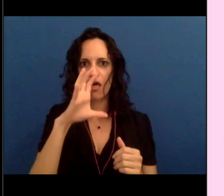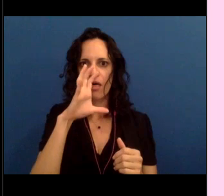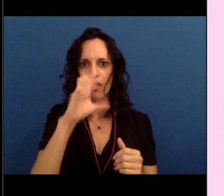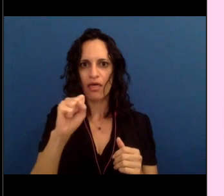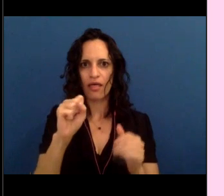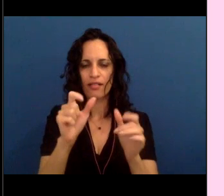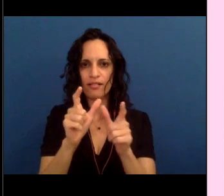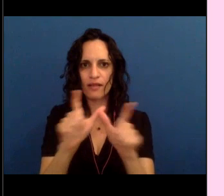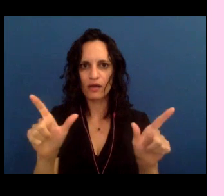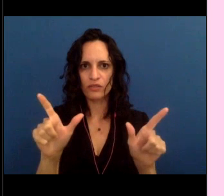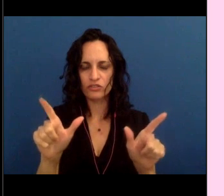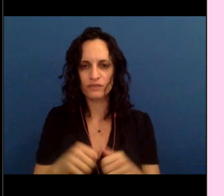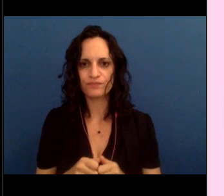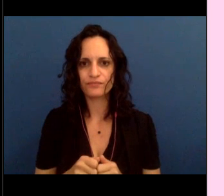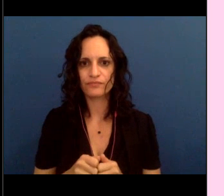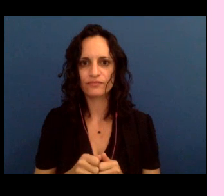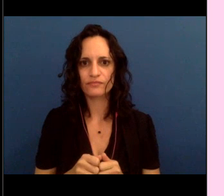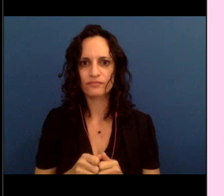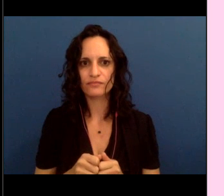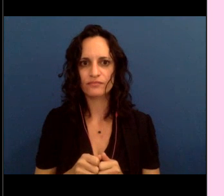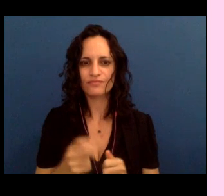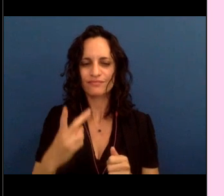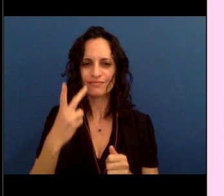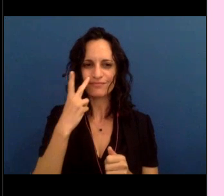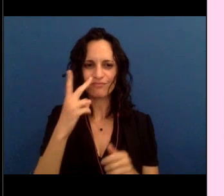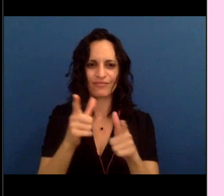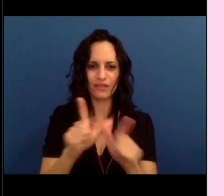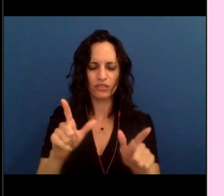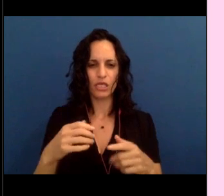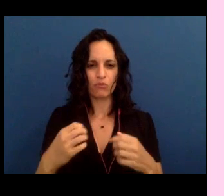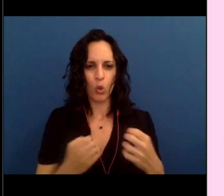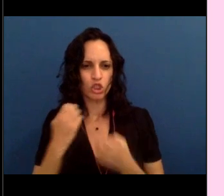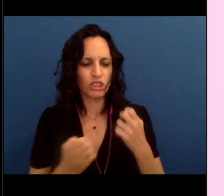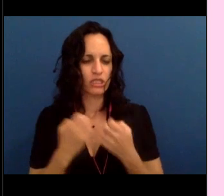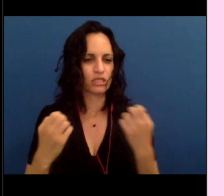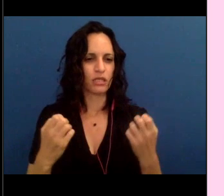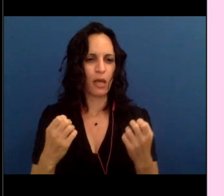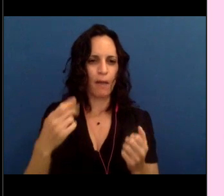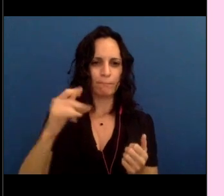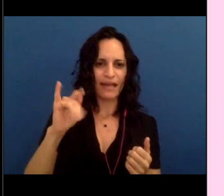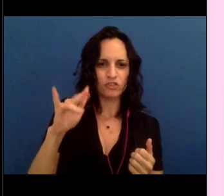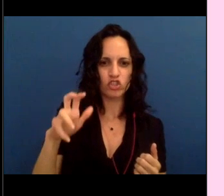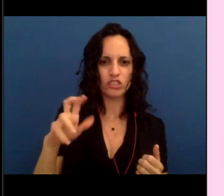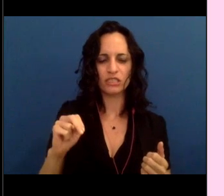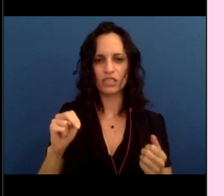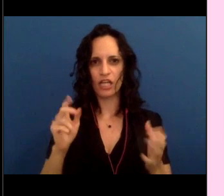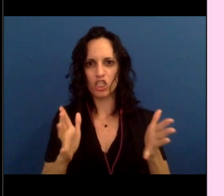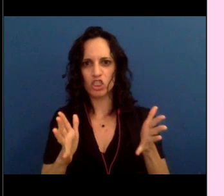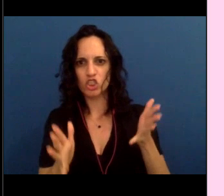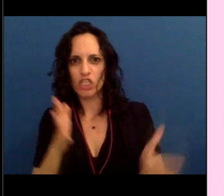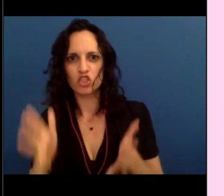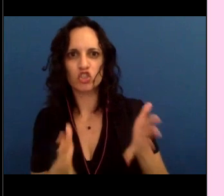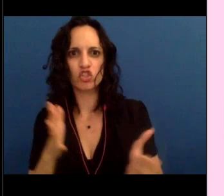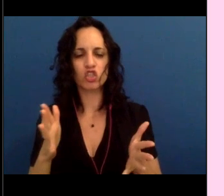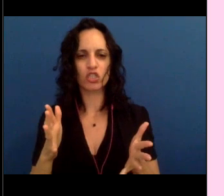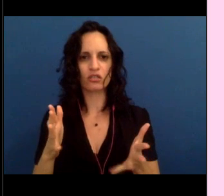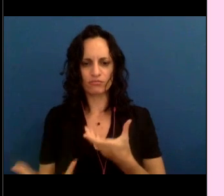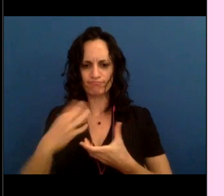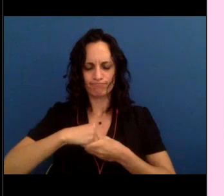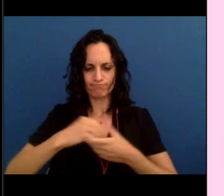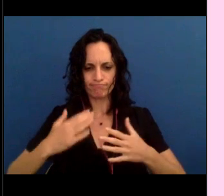saw language then as music, as emotion, as passion, as gesture, as embodiment, as instrumentality. And that was the